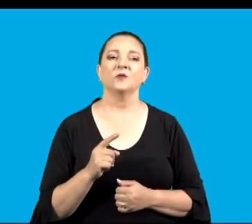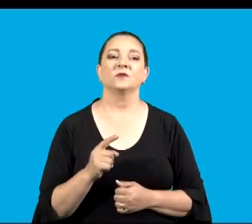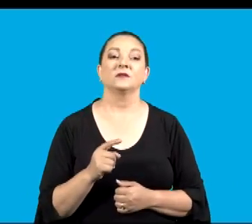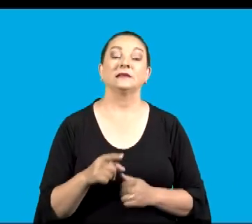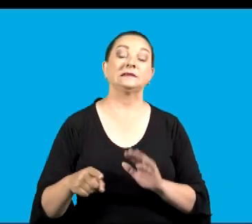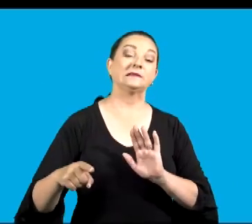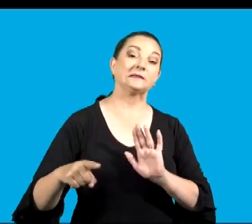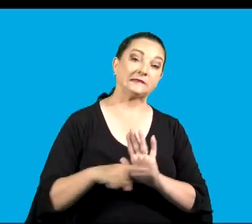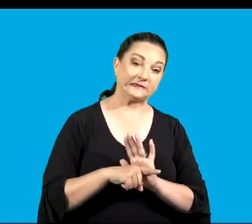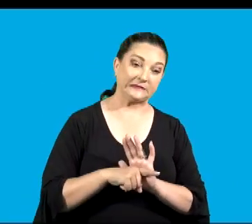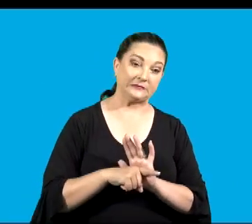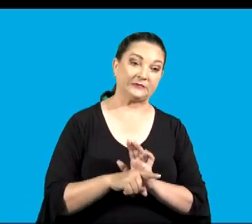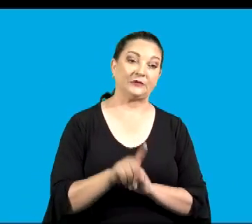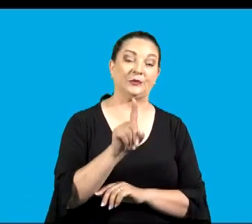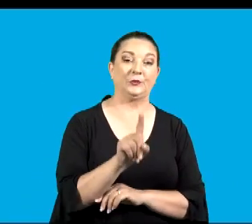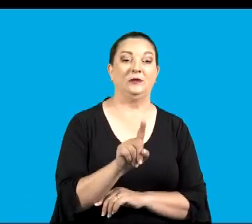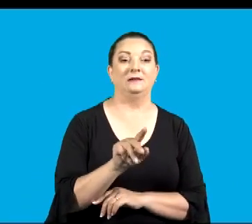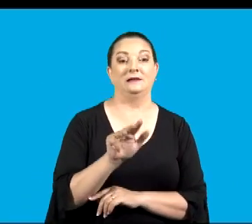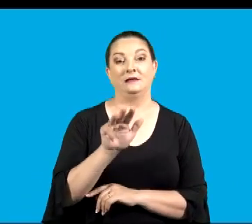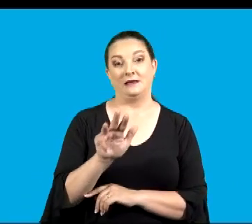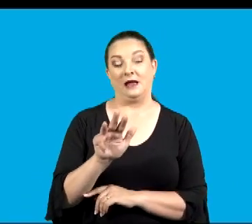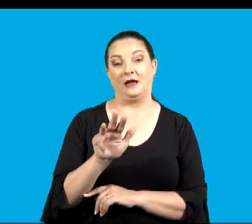say, subtract